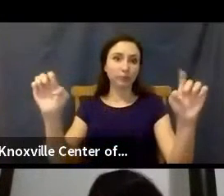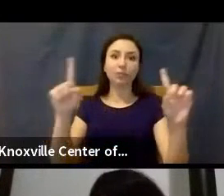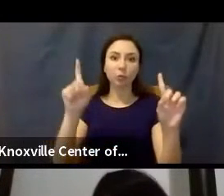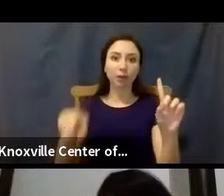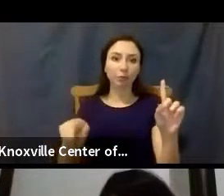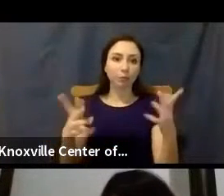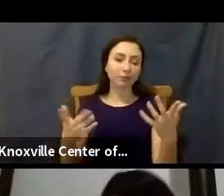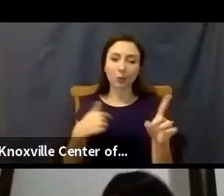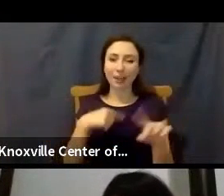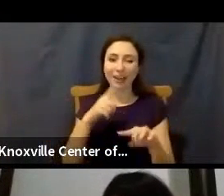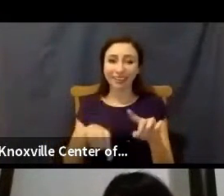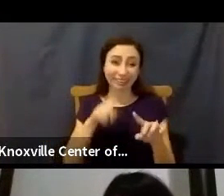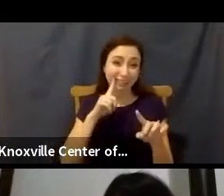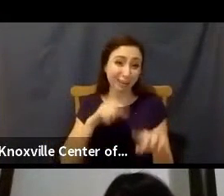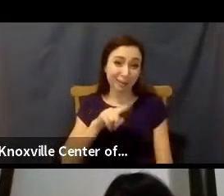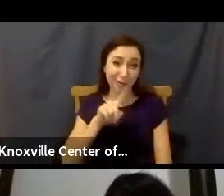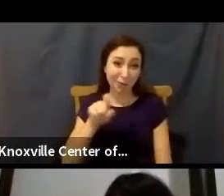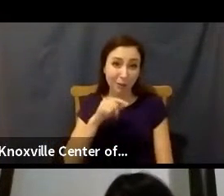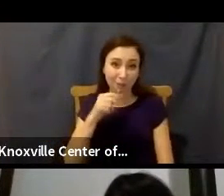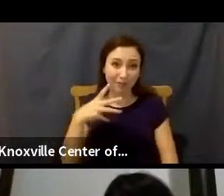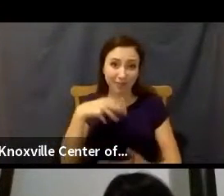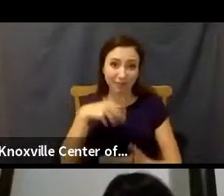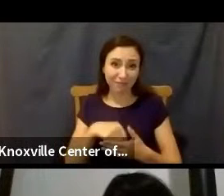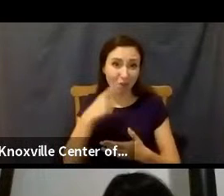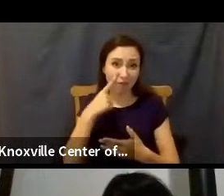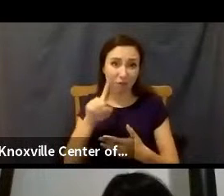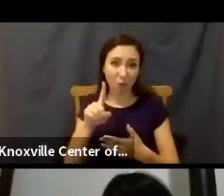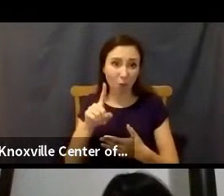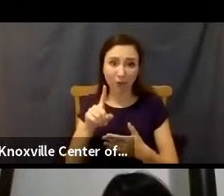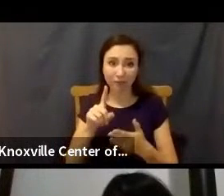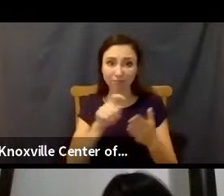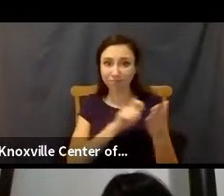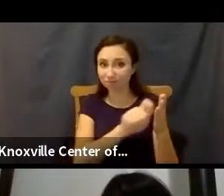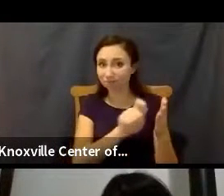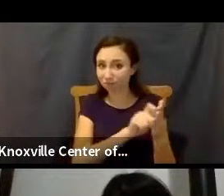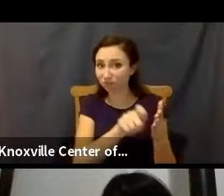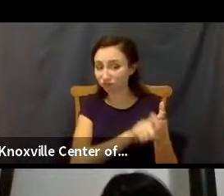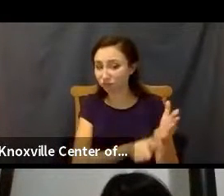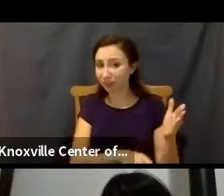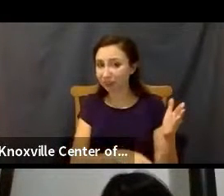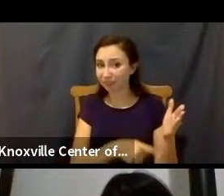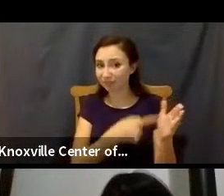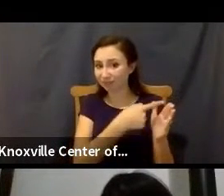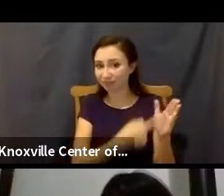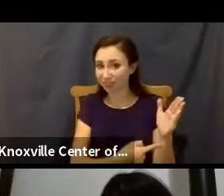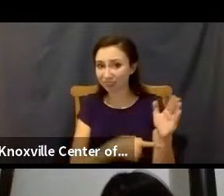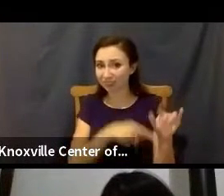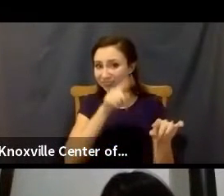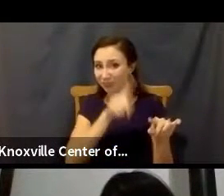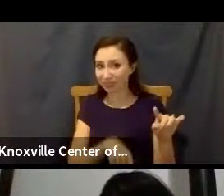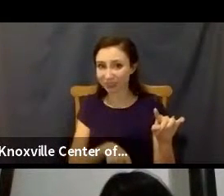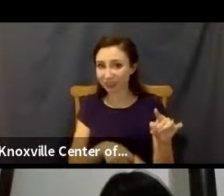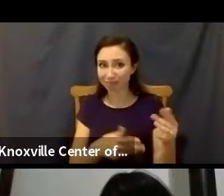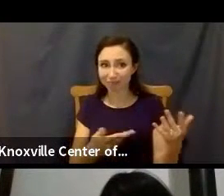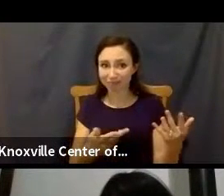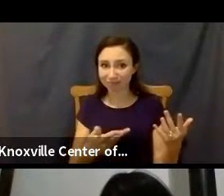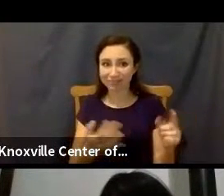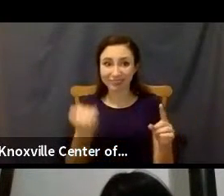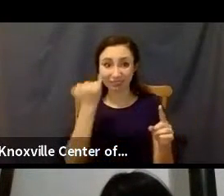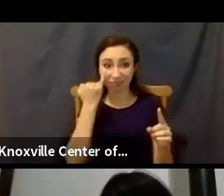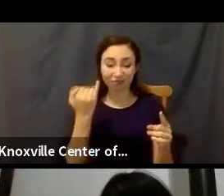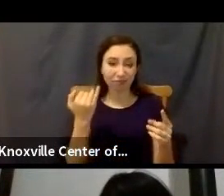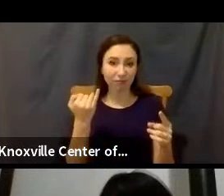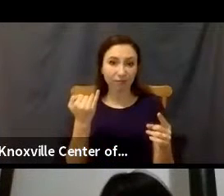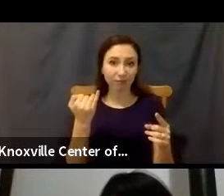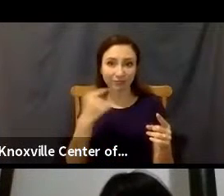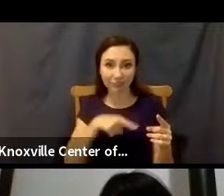really answer questions because I was not involved in authoring either of these. And so certainly if you guys